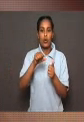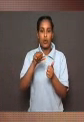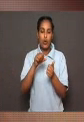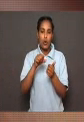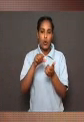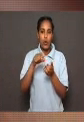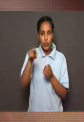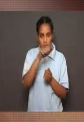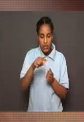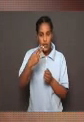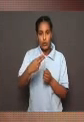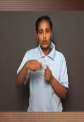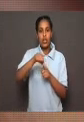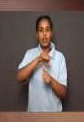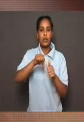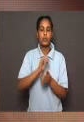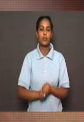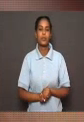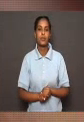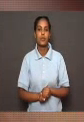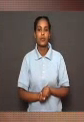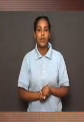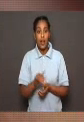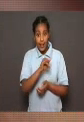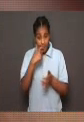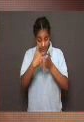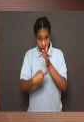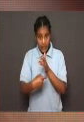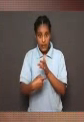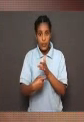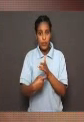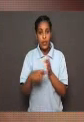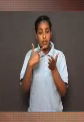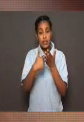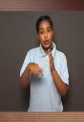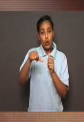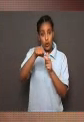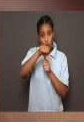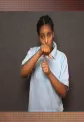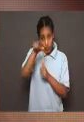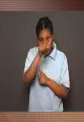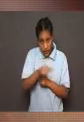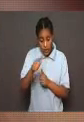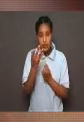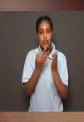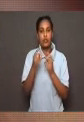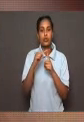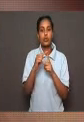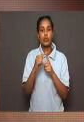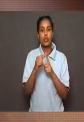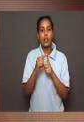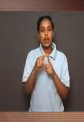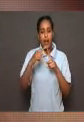of hydrogen atoms. As a result, this orbital is referred to as